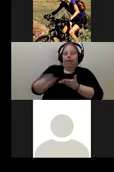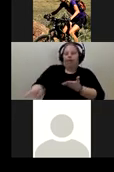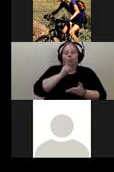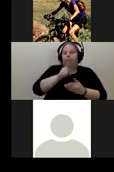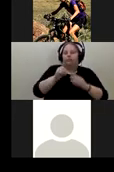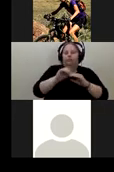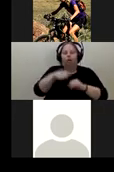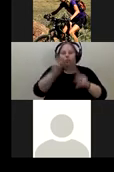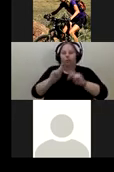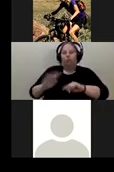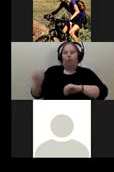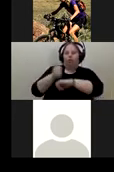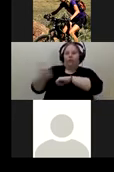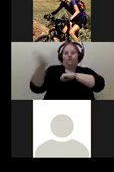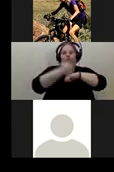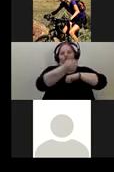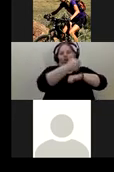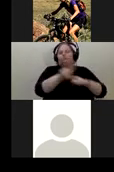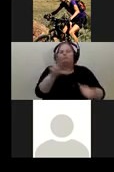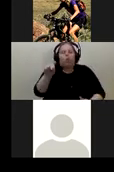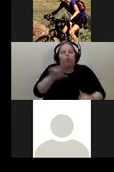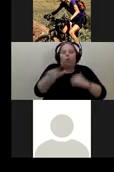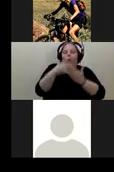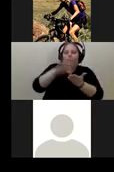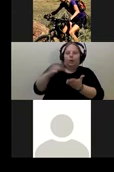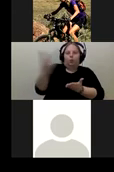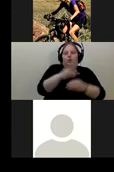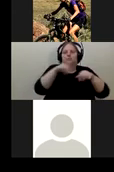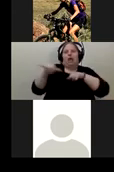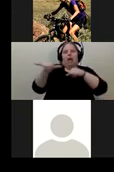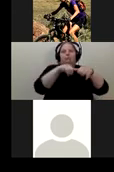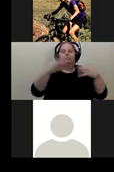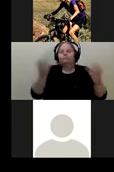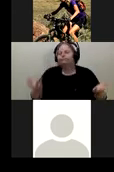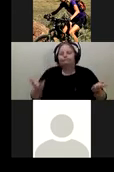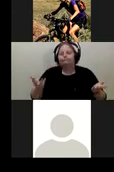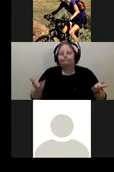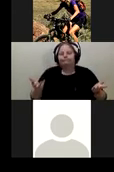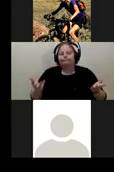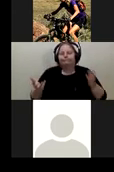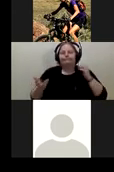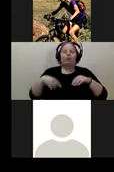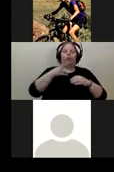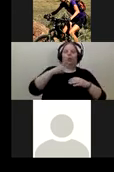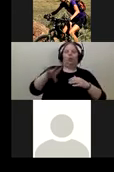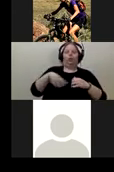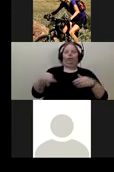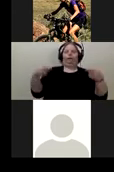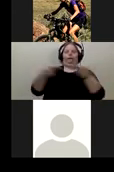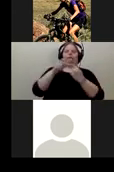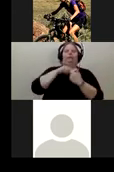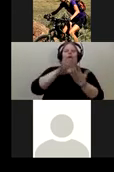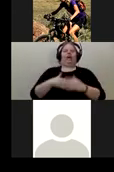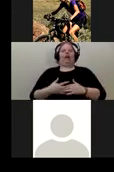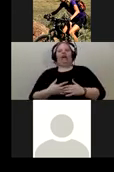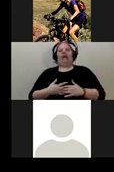nobody's fault. Oh, hey, we're all in the Midwest here. So we don't like conflict in the Midwest, at least